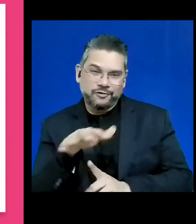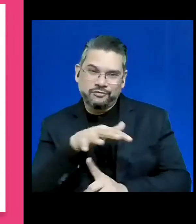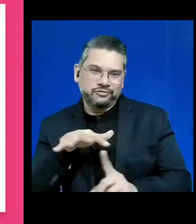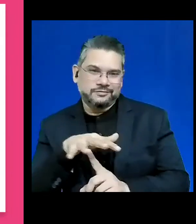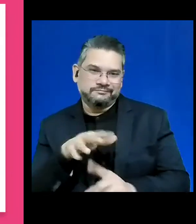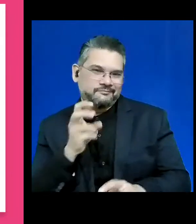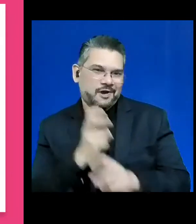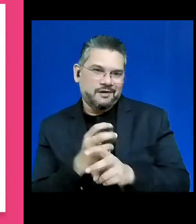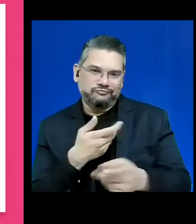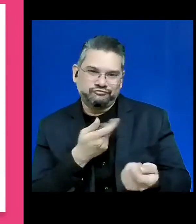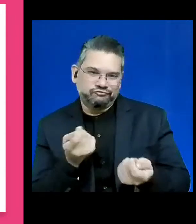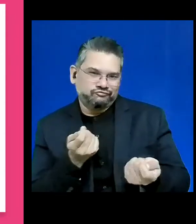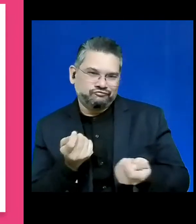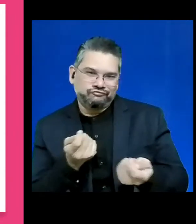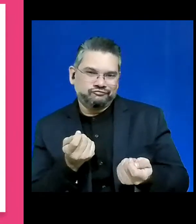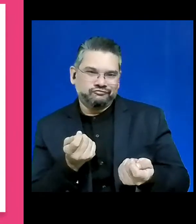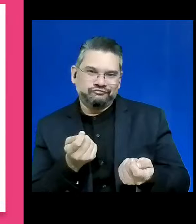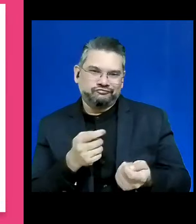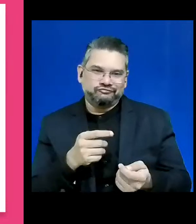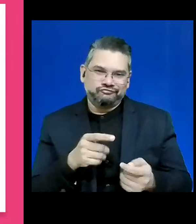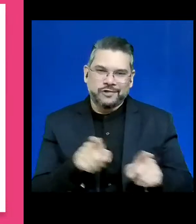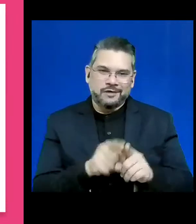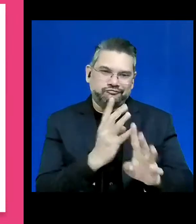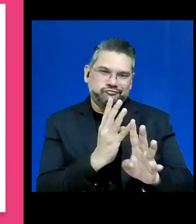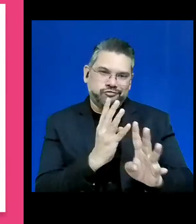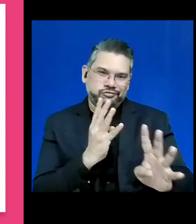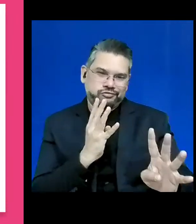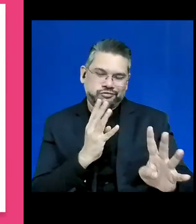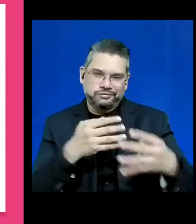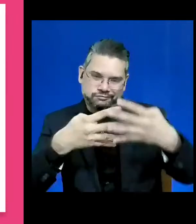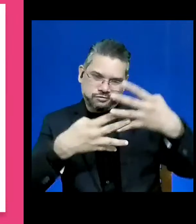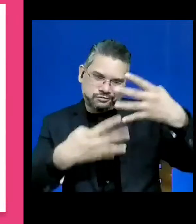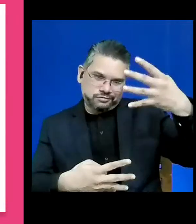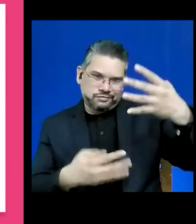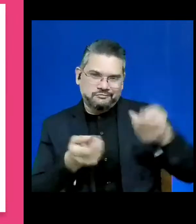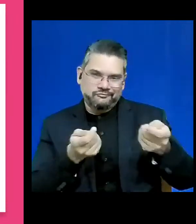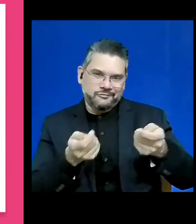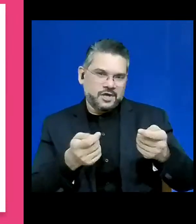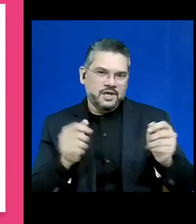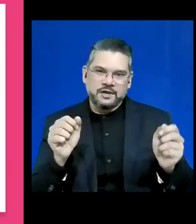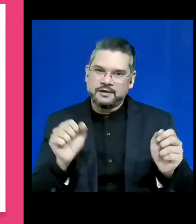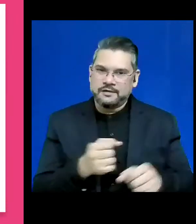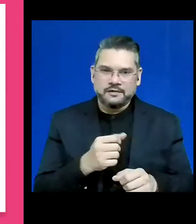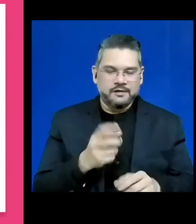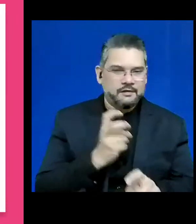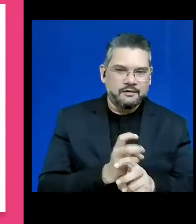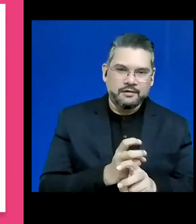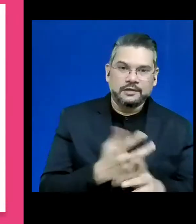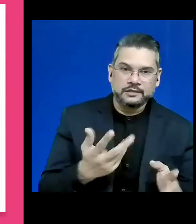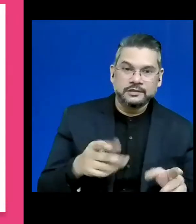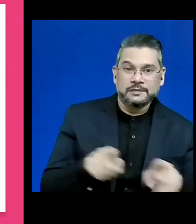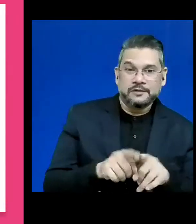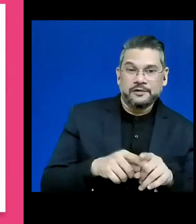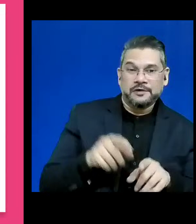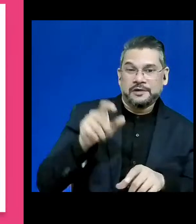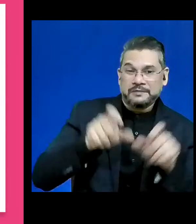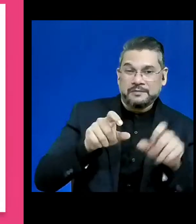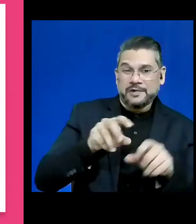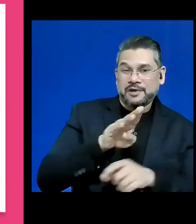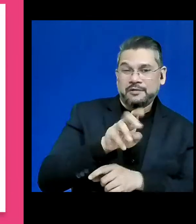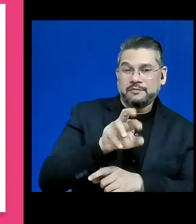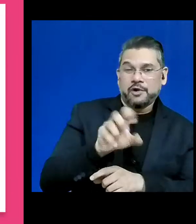reader creates its own queue. And because of the way browsers tend to cache sites and cache and serve